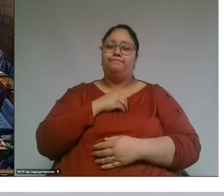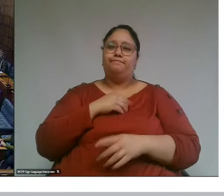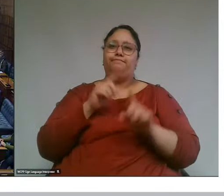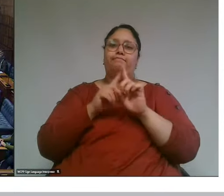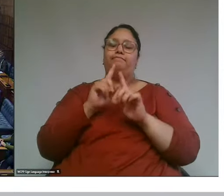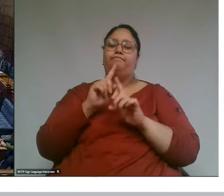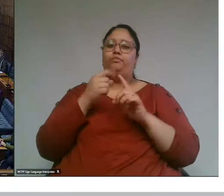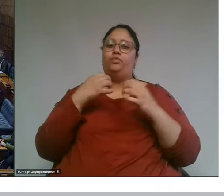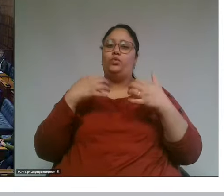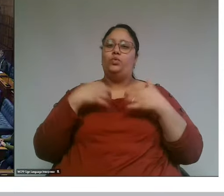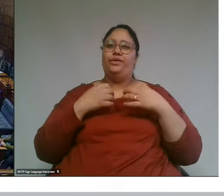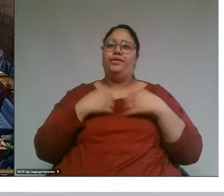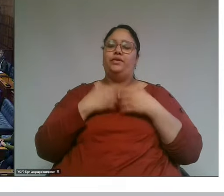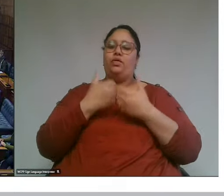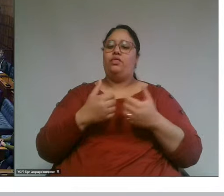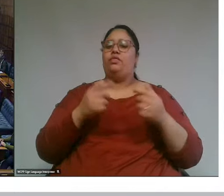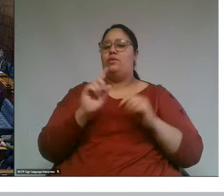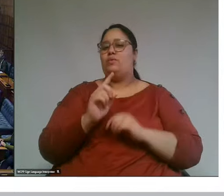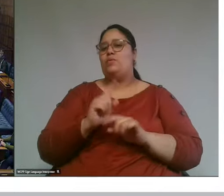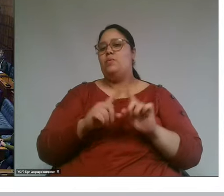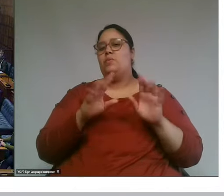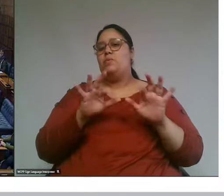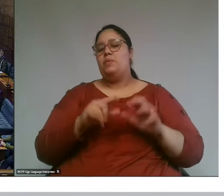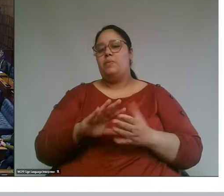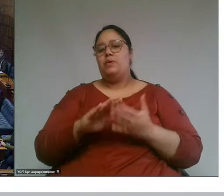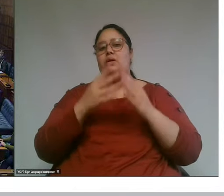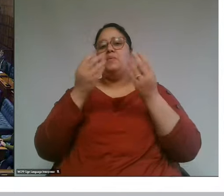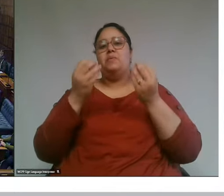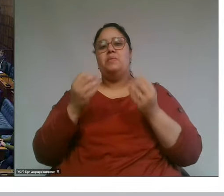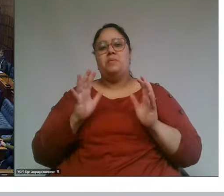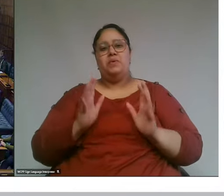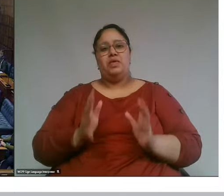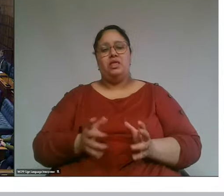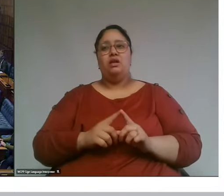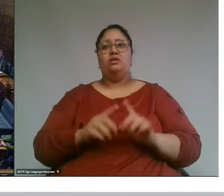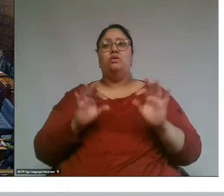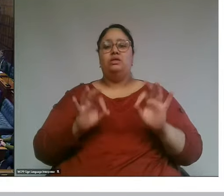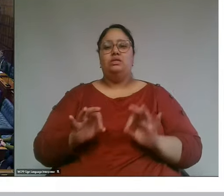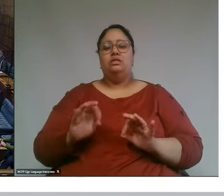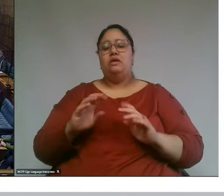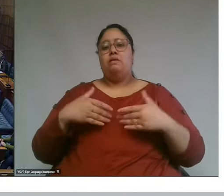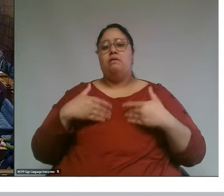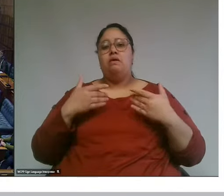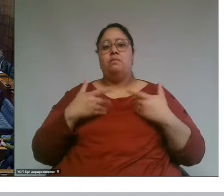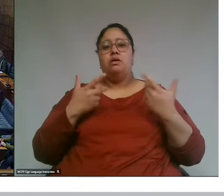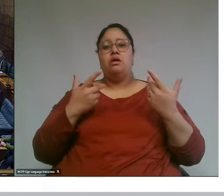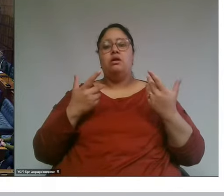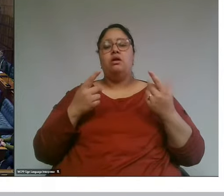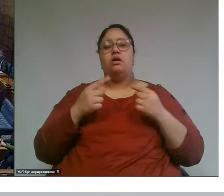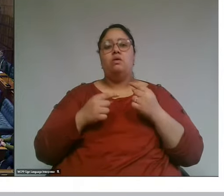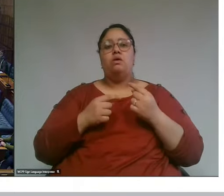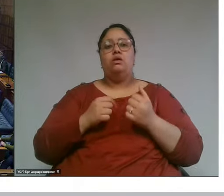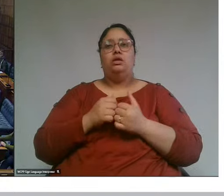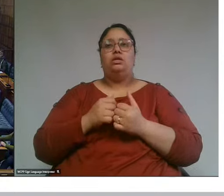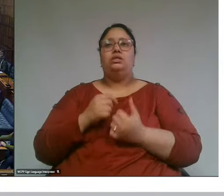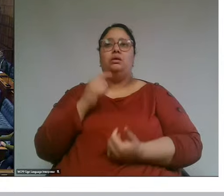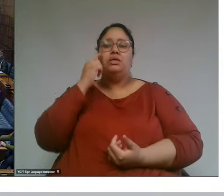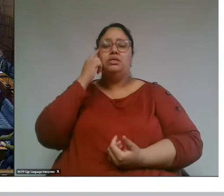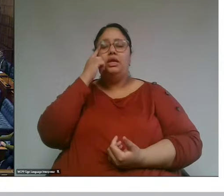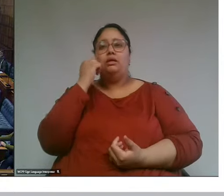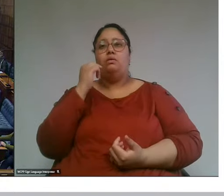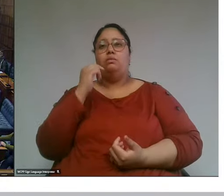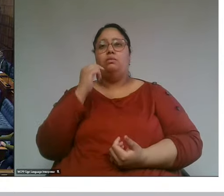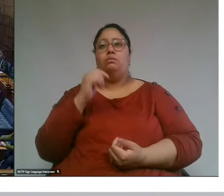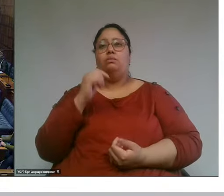what we don't disaggregate them people just became a statistic and a number so I'm very happy with the narrative that we always